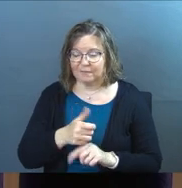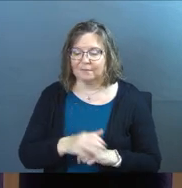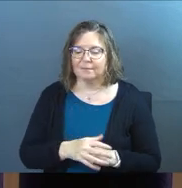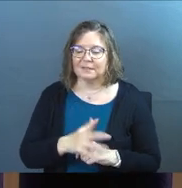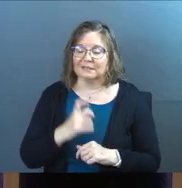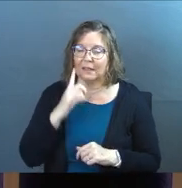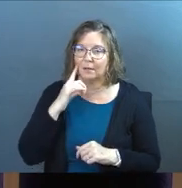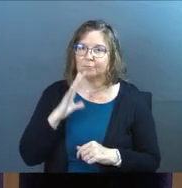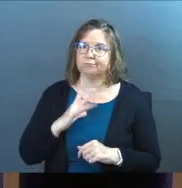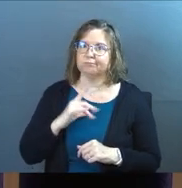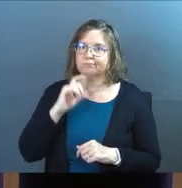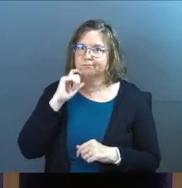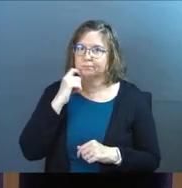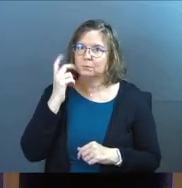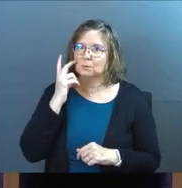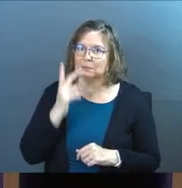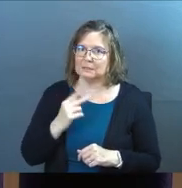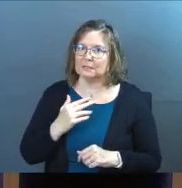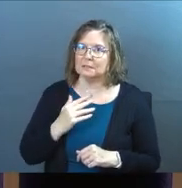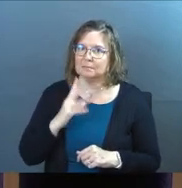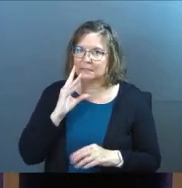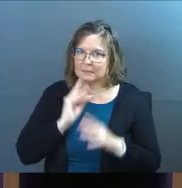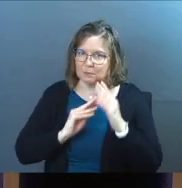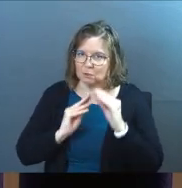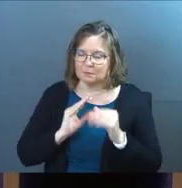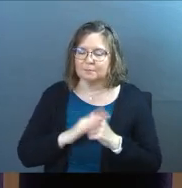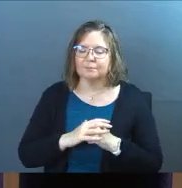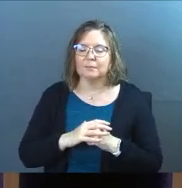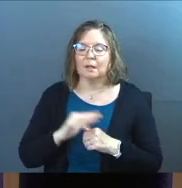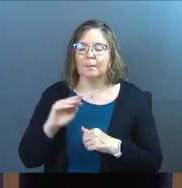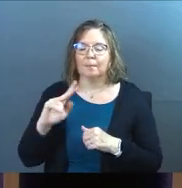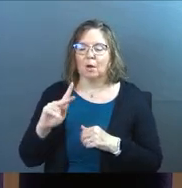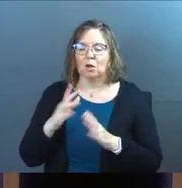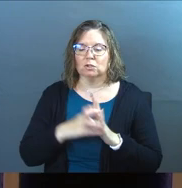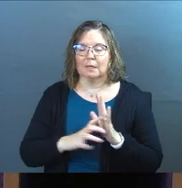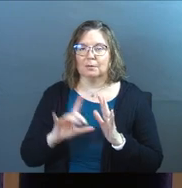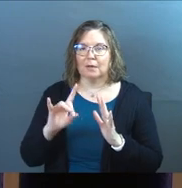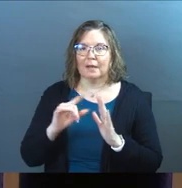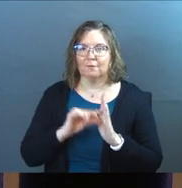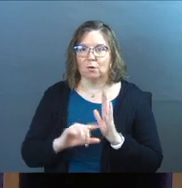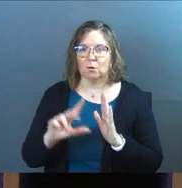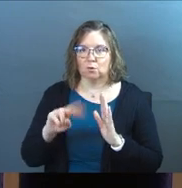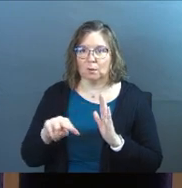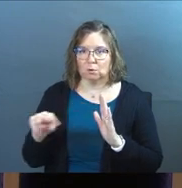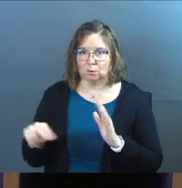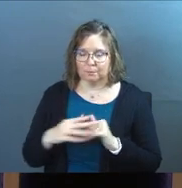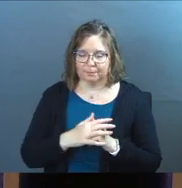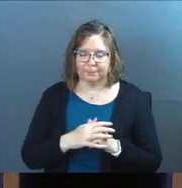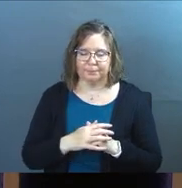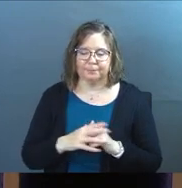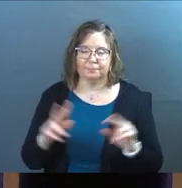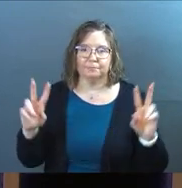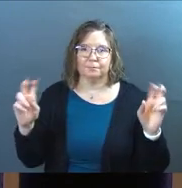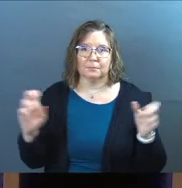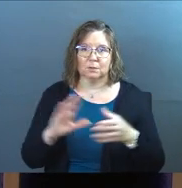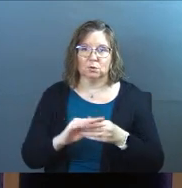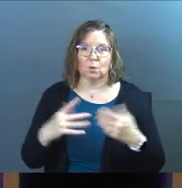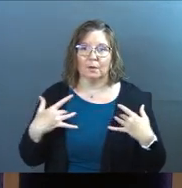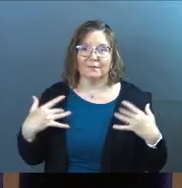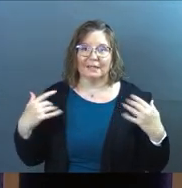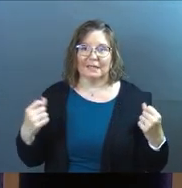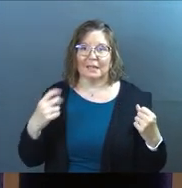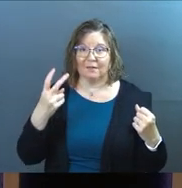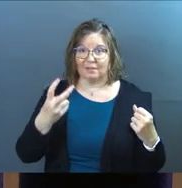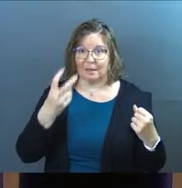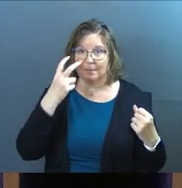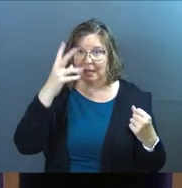I think it's pretty cool to actually see him walk in this. So this is Mark chapter 8, verse 22. And this is the story of a healing of a